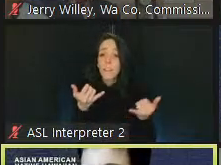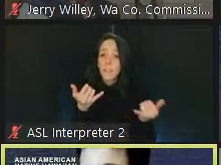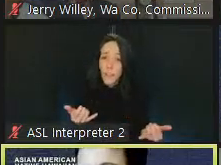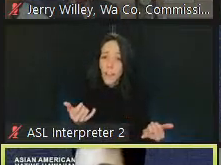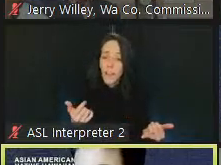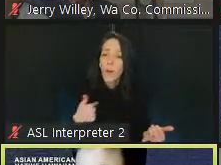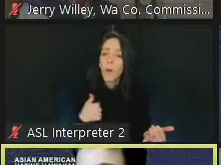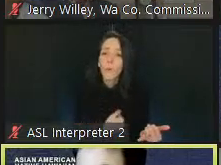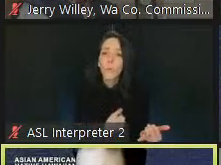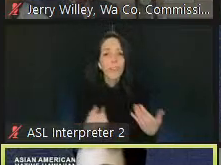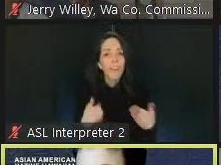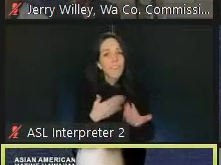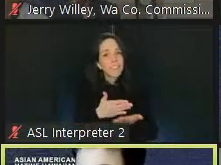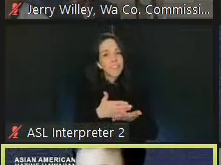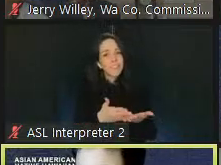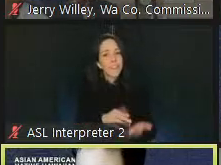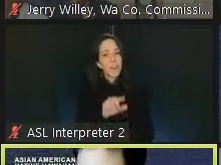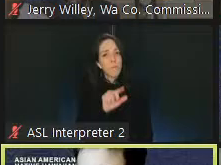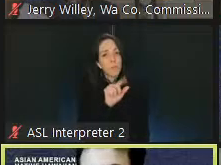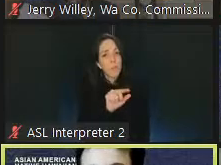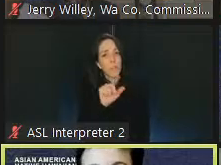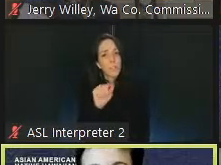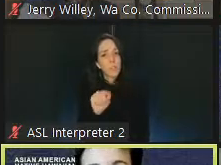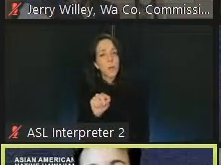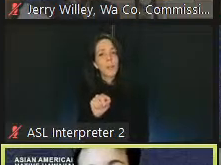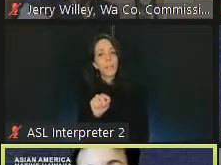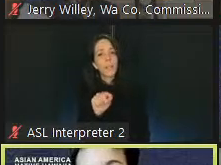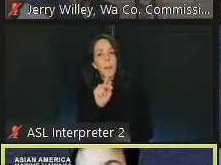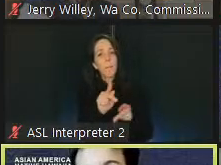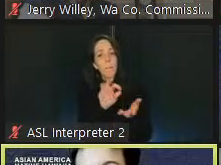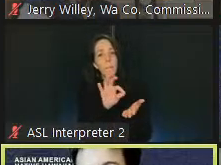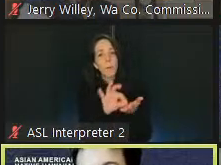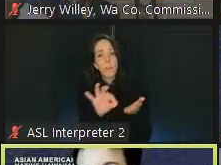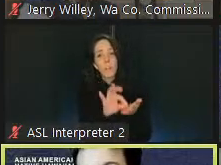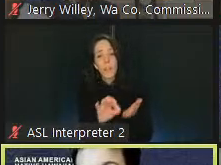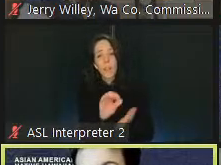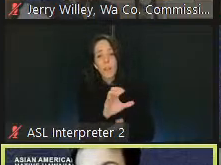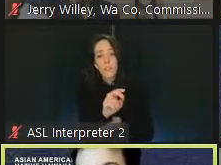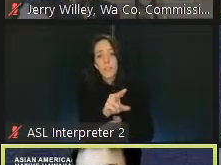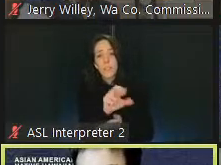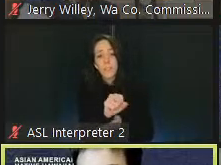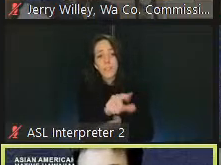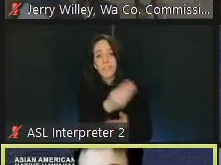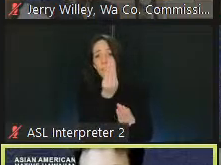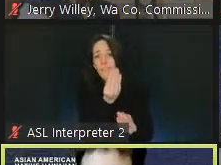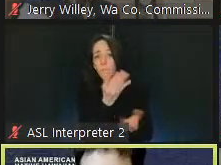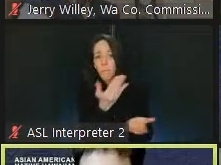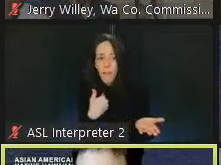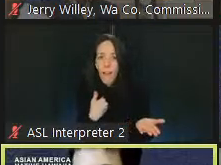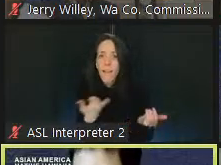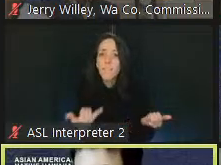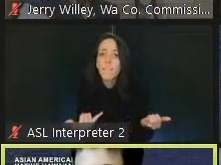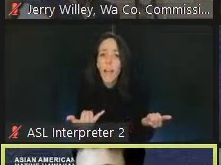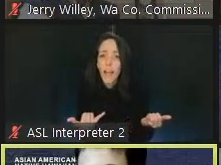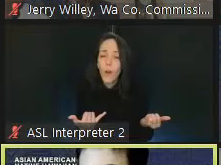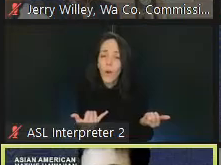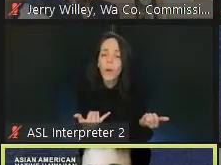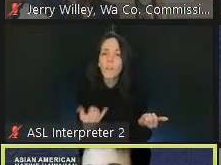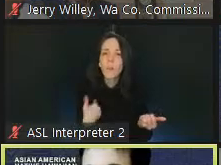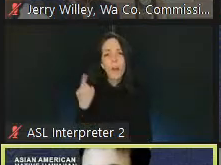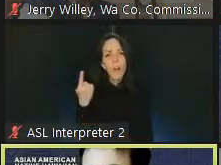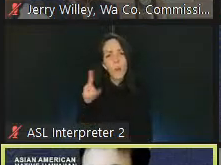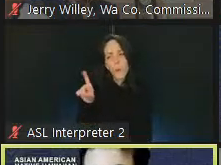the 2020 census information, I was wondering if you could provide as part of